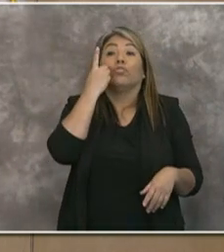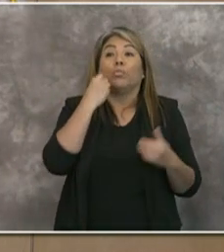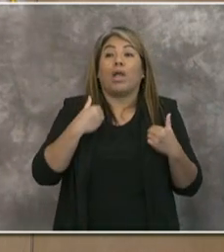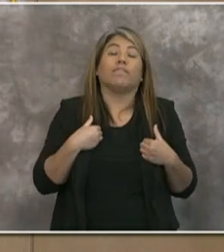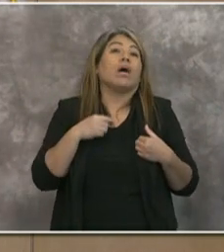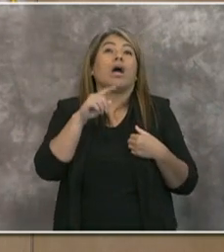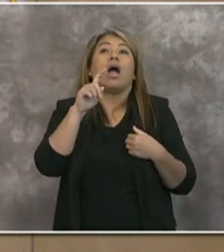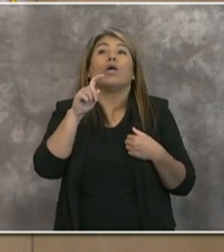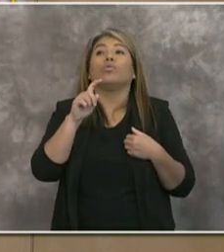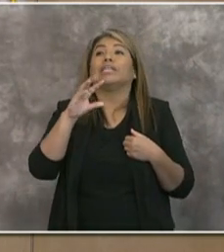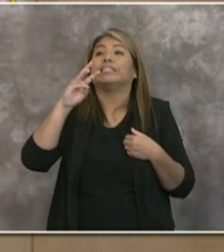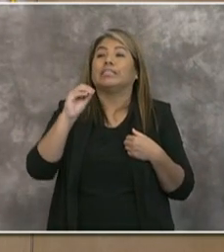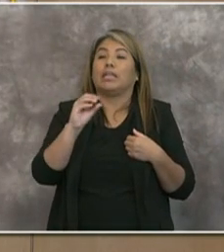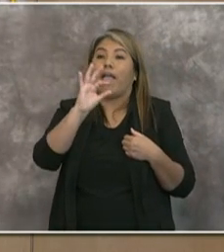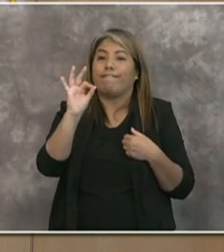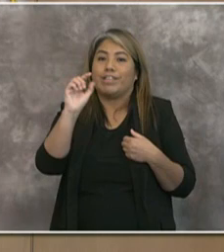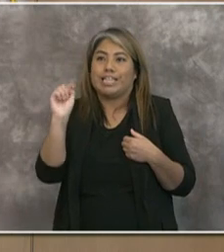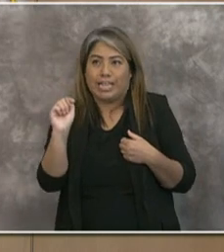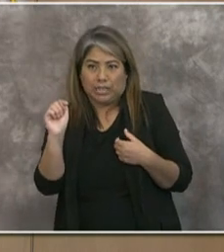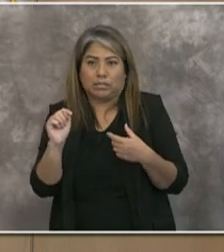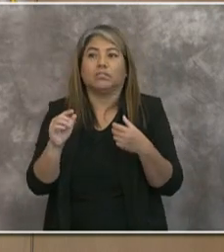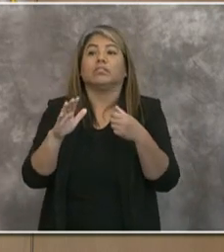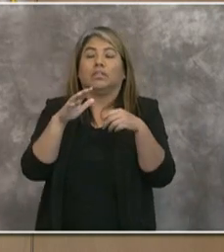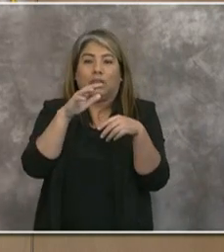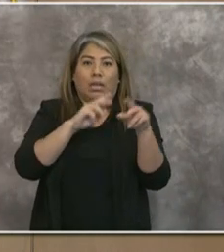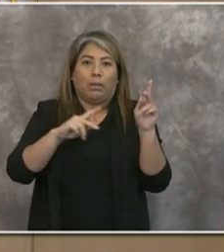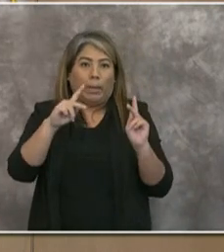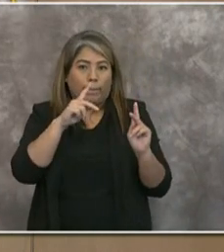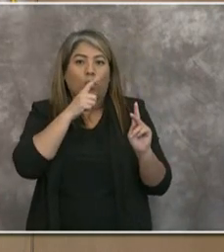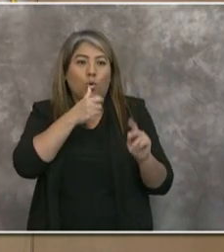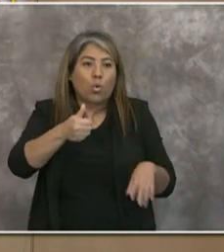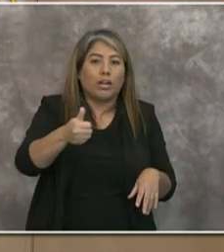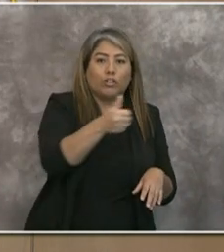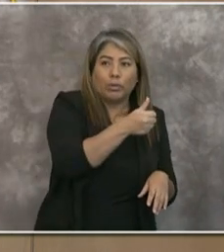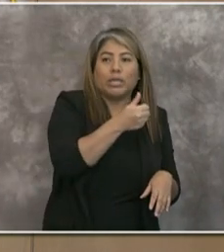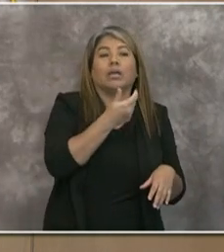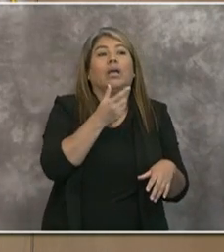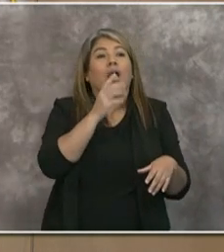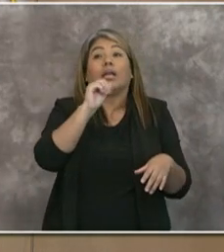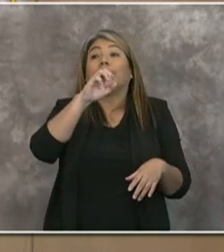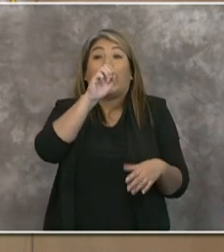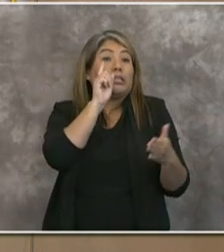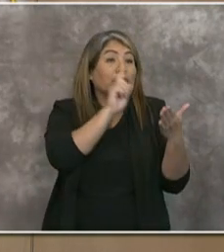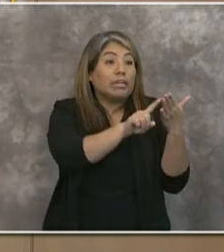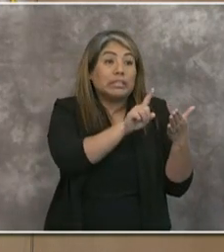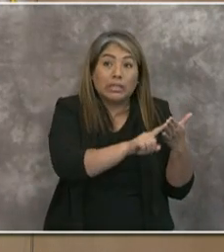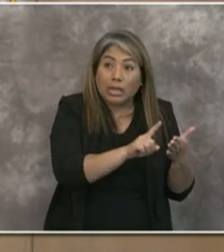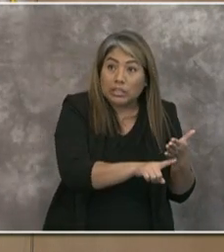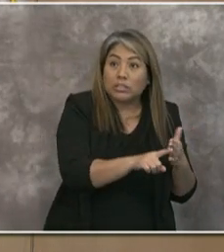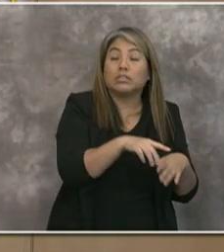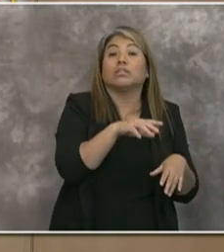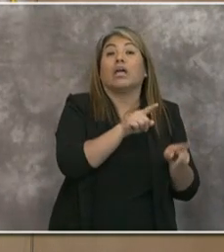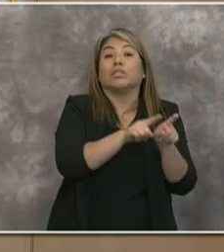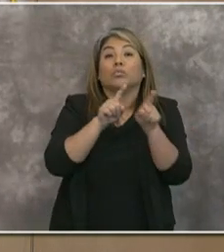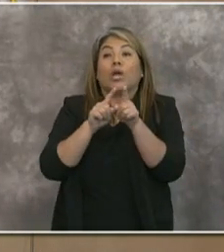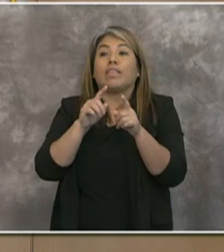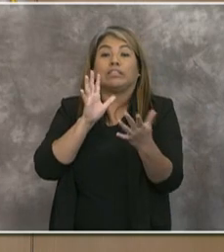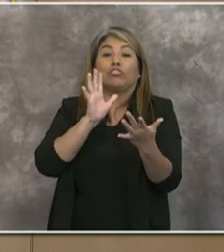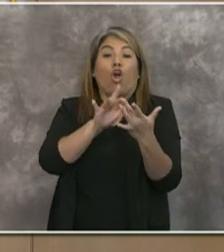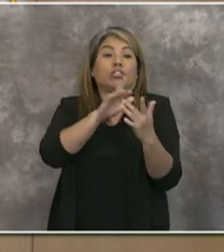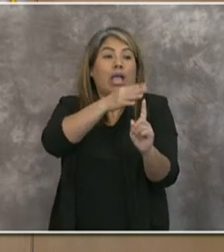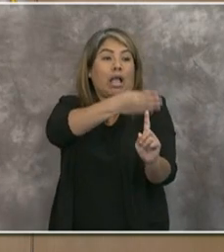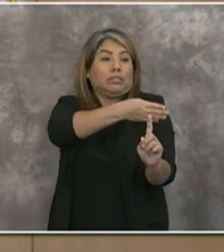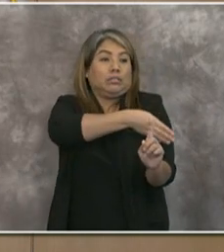160 FTEs, which is a full-time equivalent of individuals that are doing case investigations as well as contact